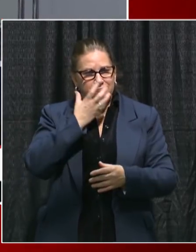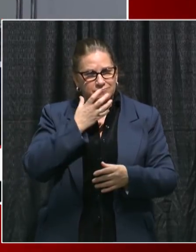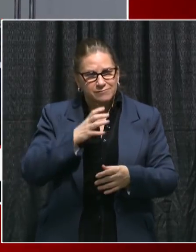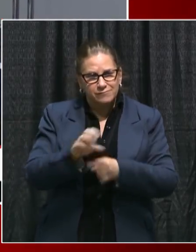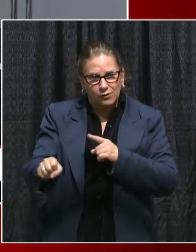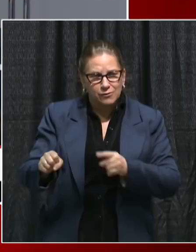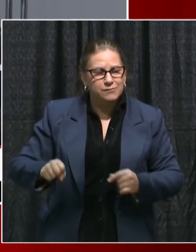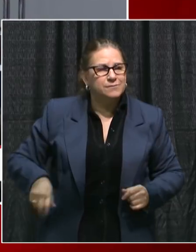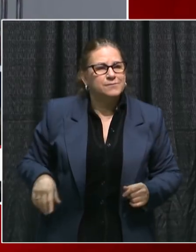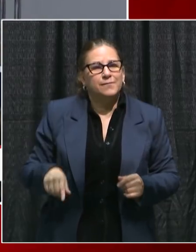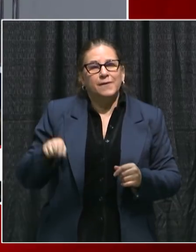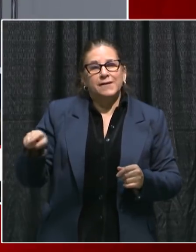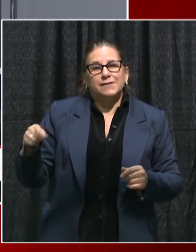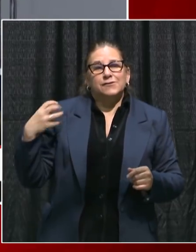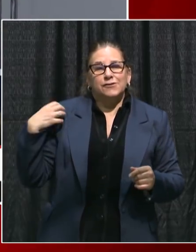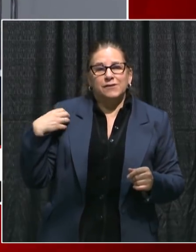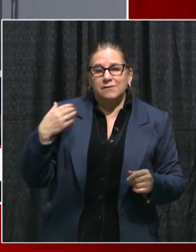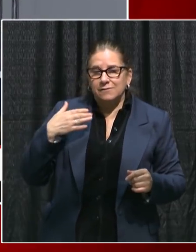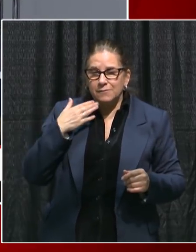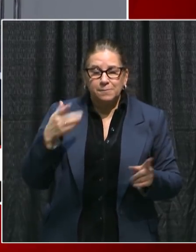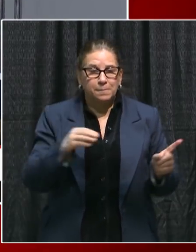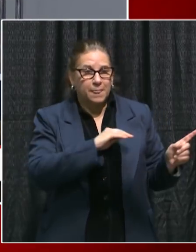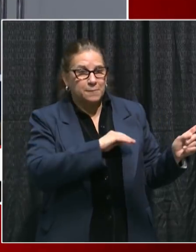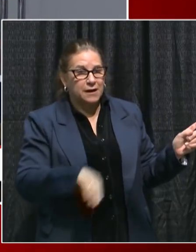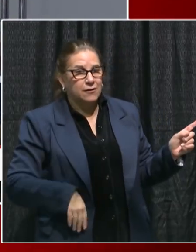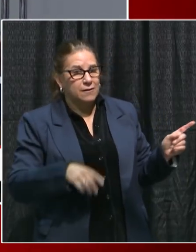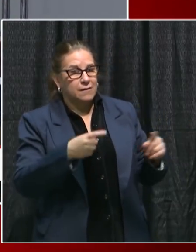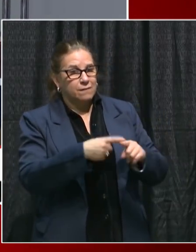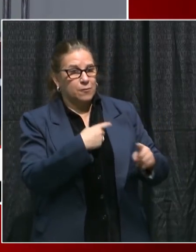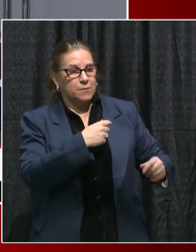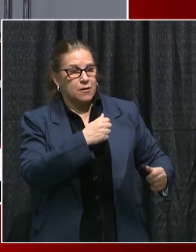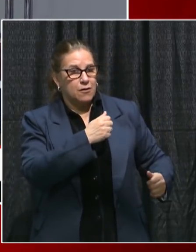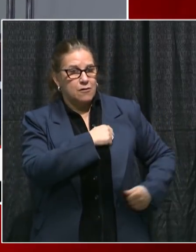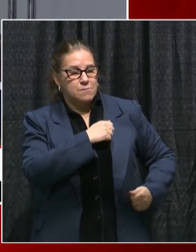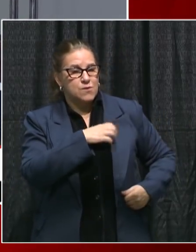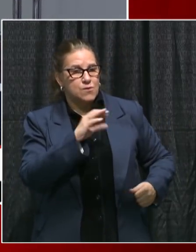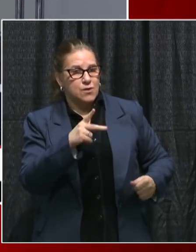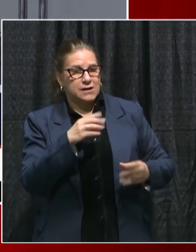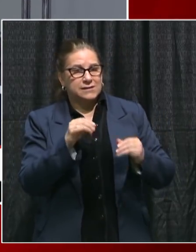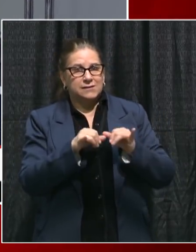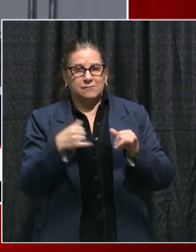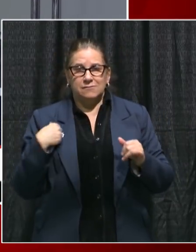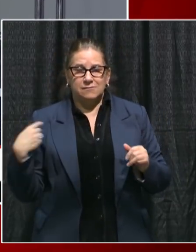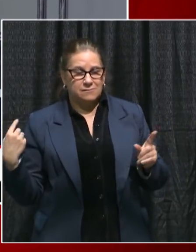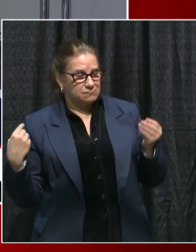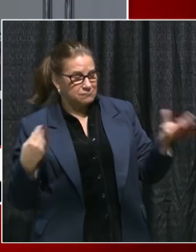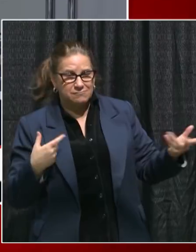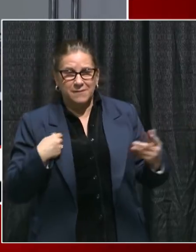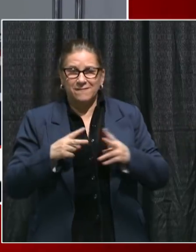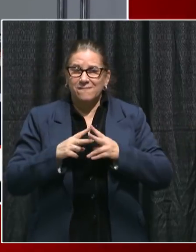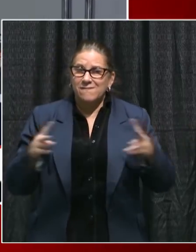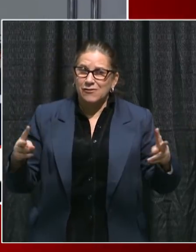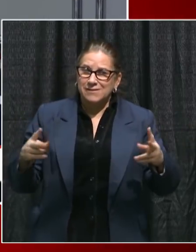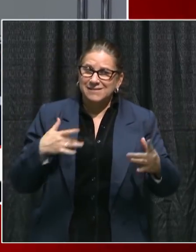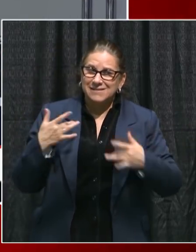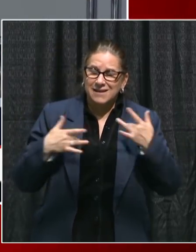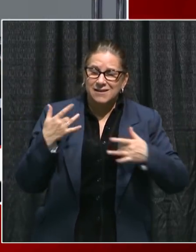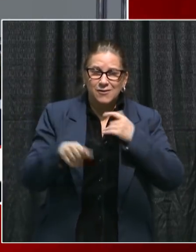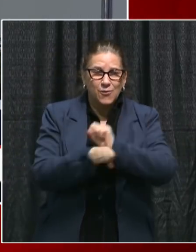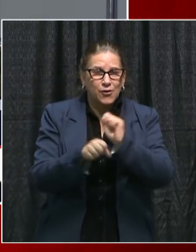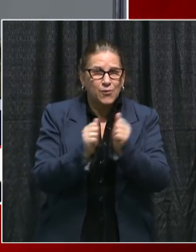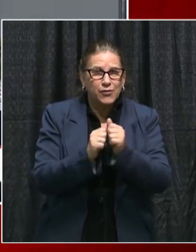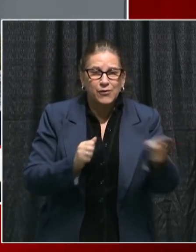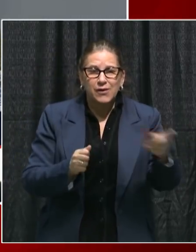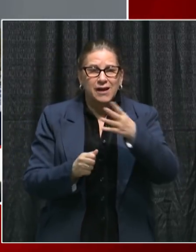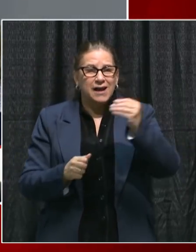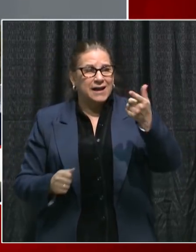Army Corps of Engineers, you need to know that we're very, very excited to be on your team, working with Administrator Gaynor. I can't think of a more noble calling to be able to